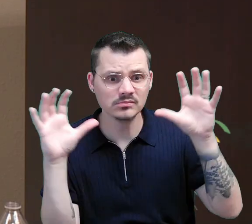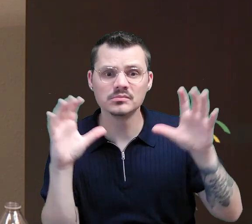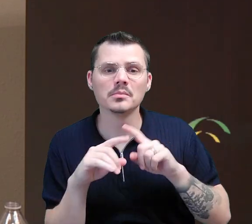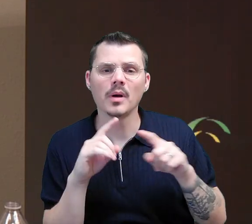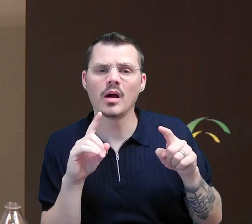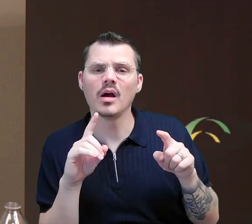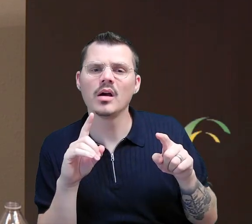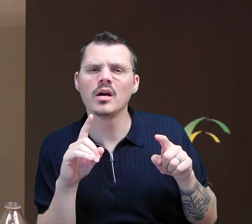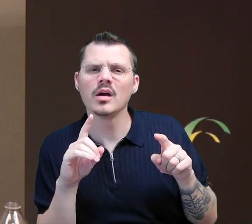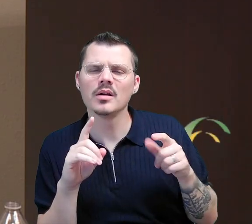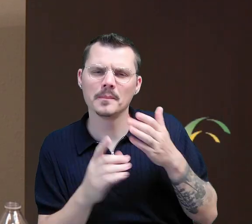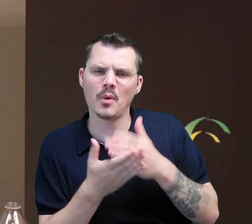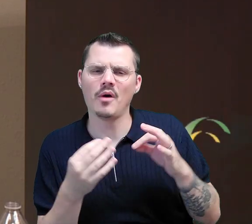also